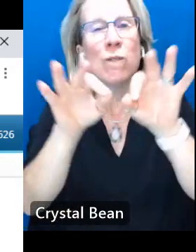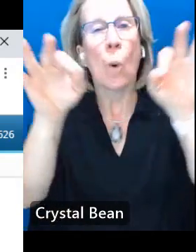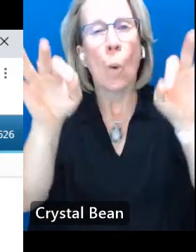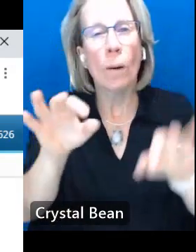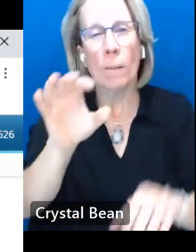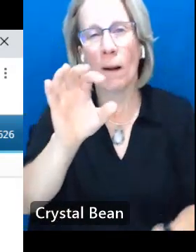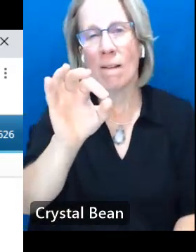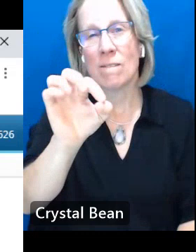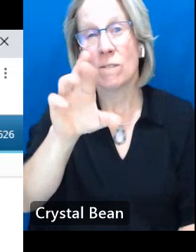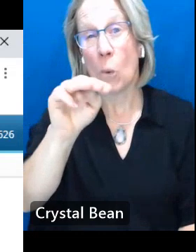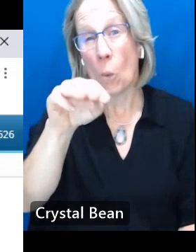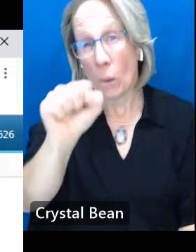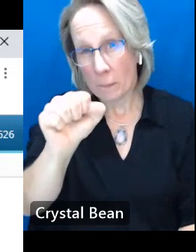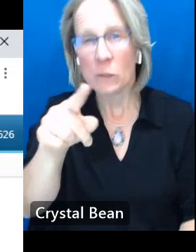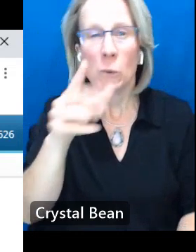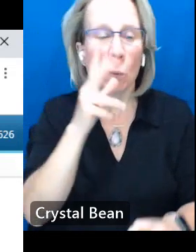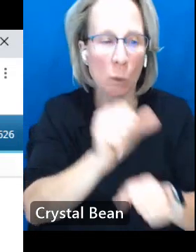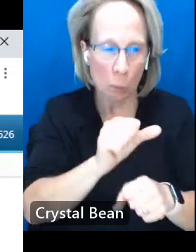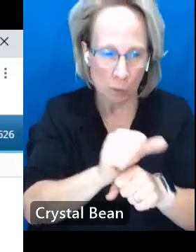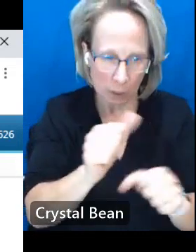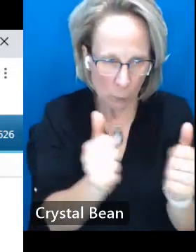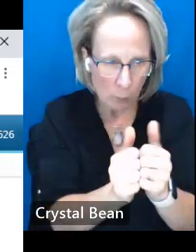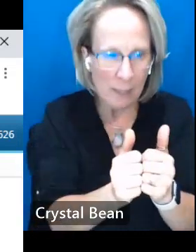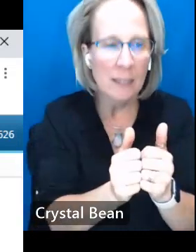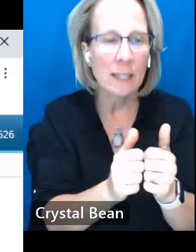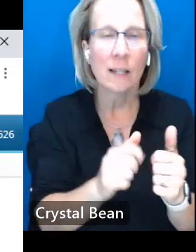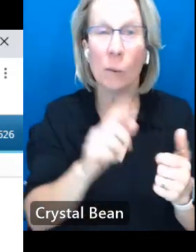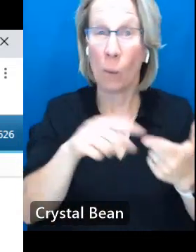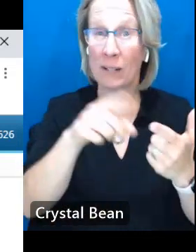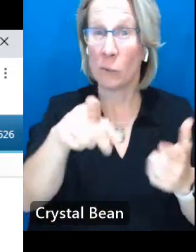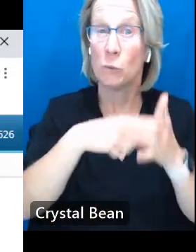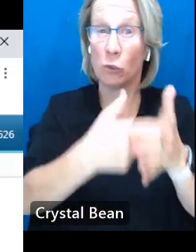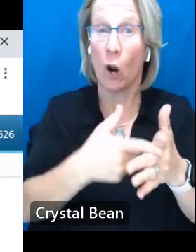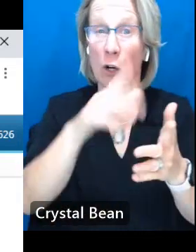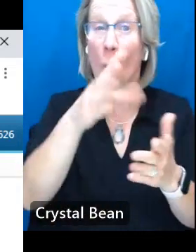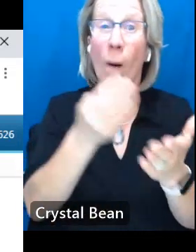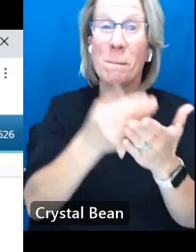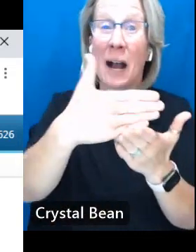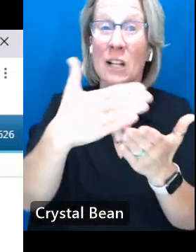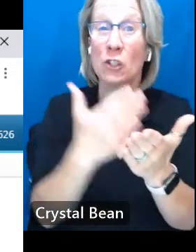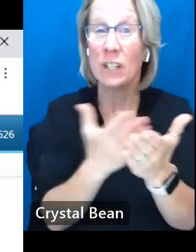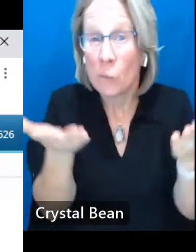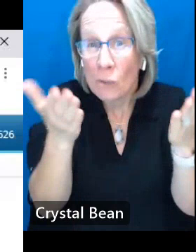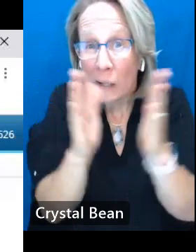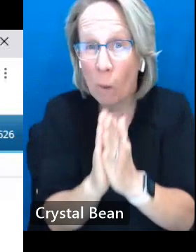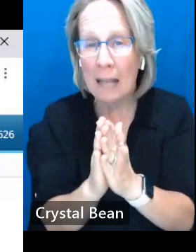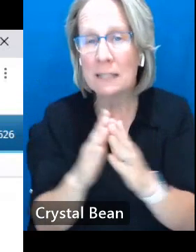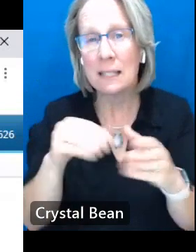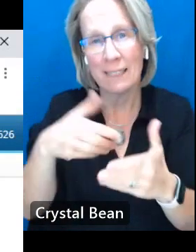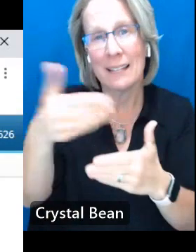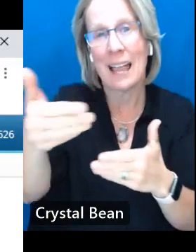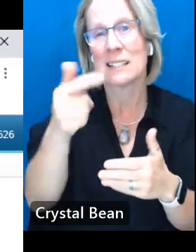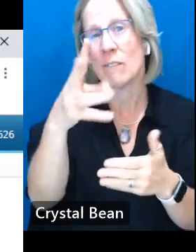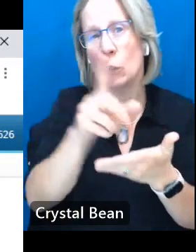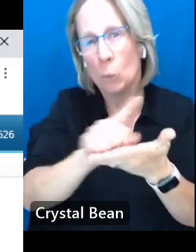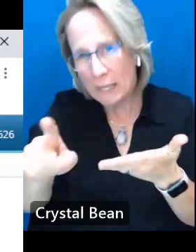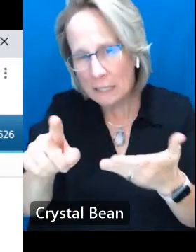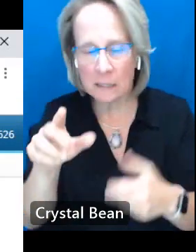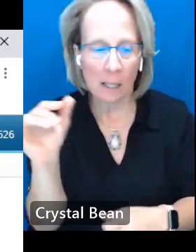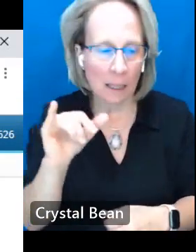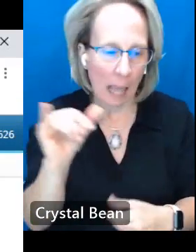when you start working on your budget request here in a couple weeks. Okay, and here's your like for requesting